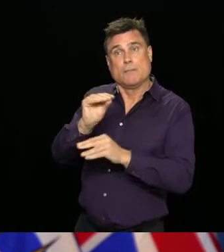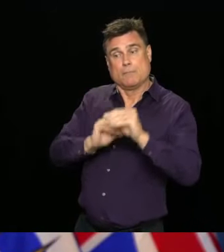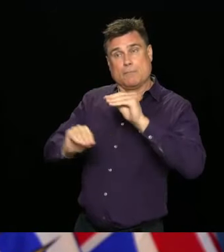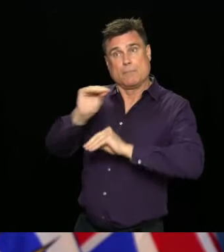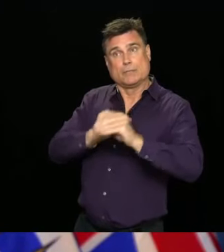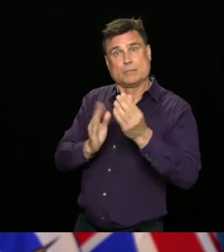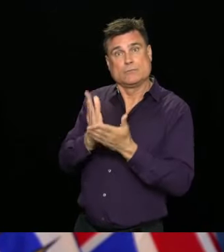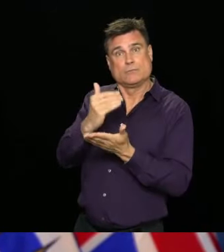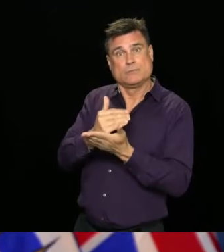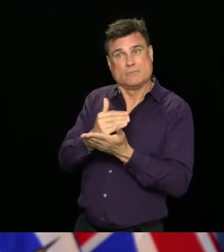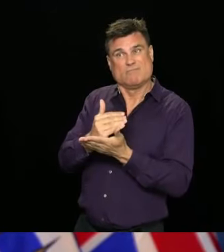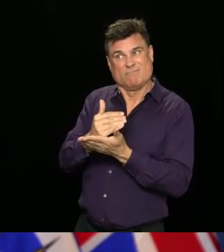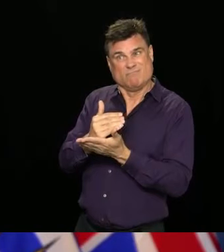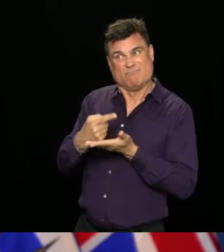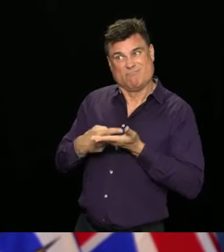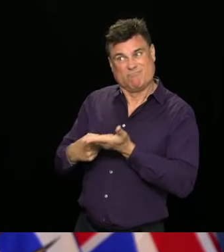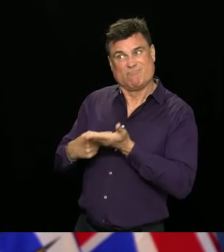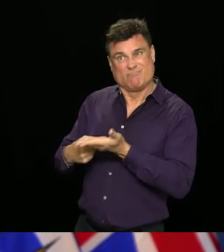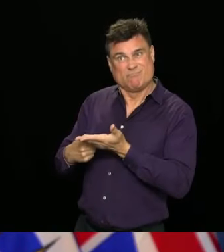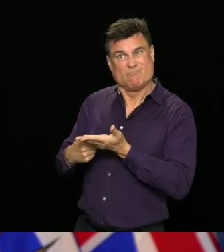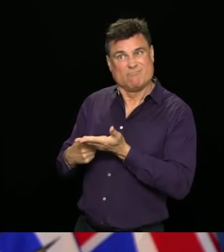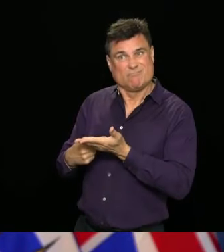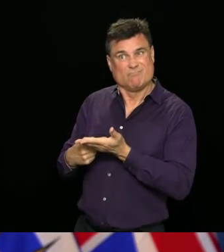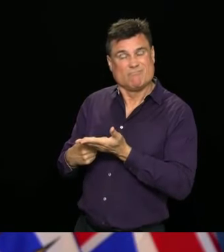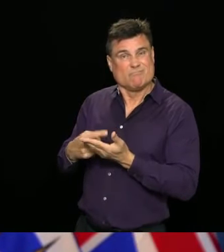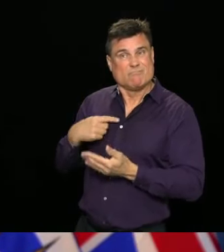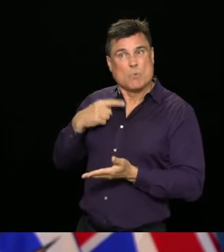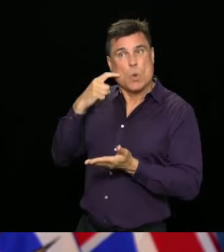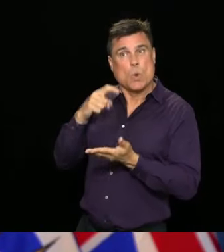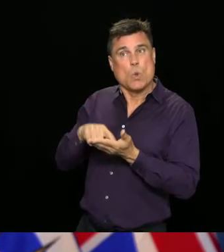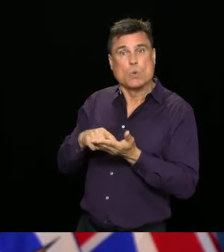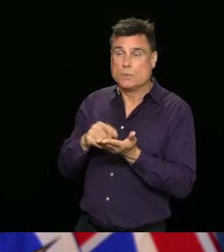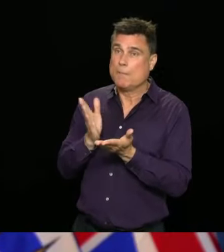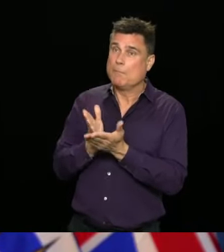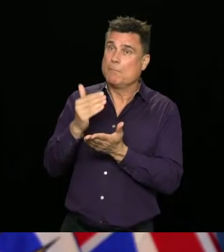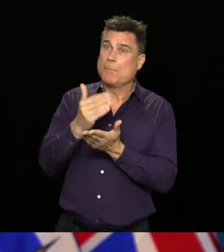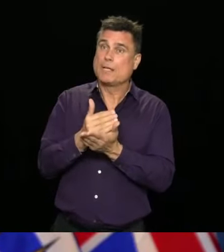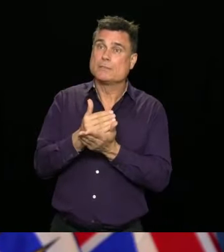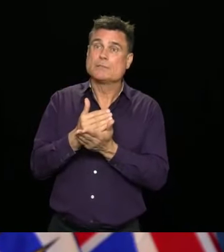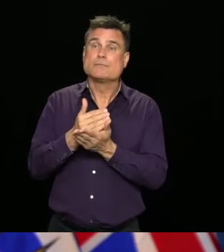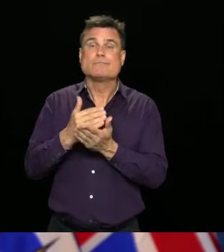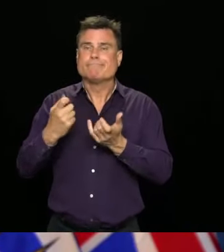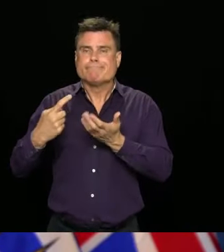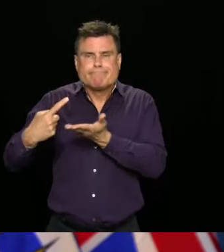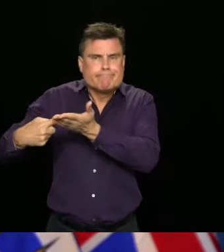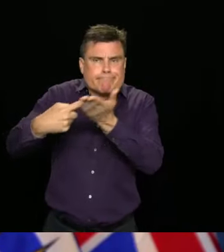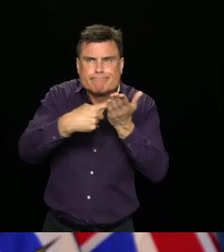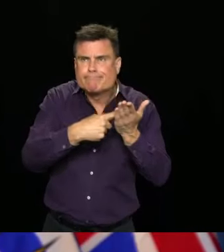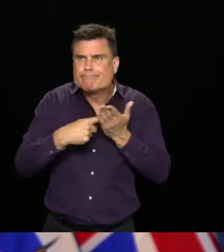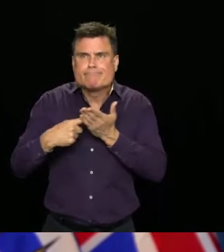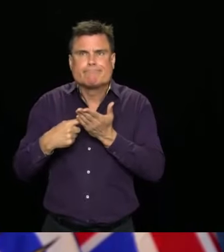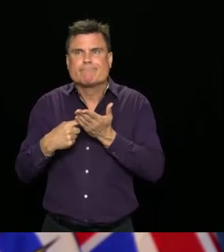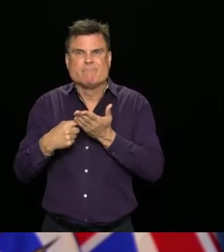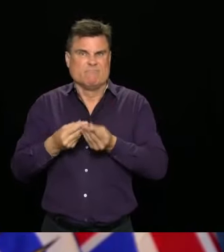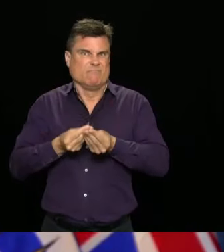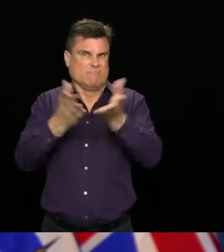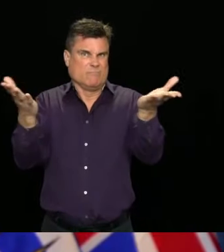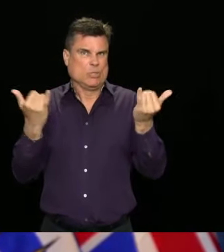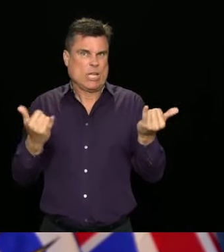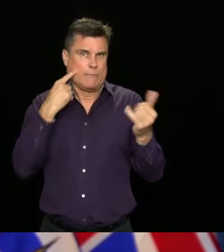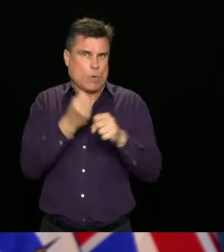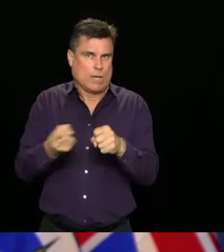its hearings today, and I see you've put out a budget consultation picture. Can you, I'm trying to sort